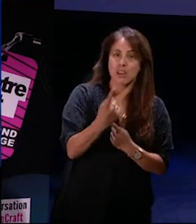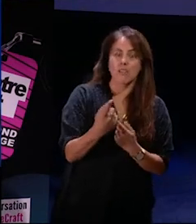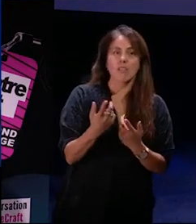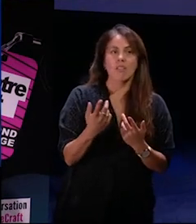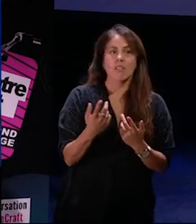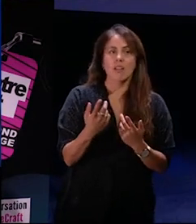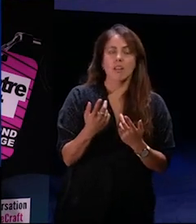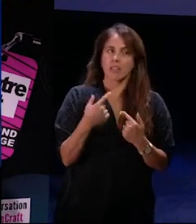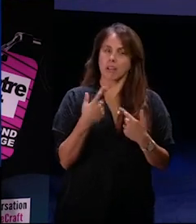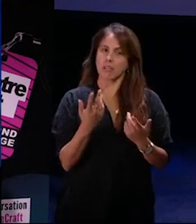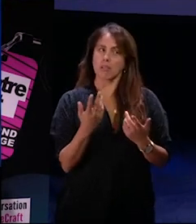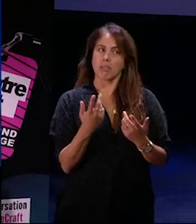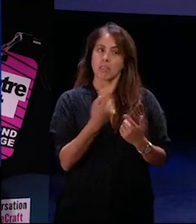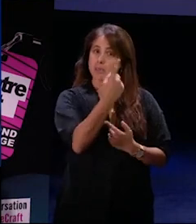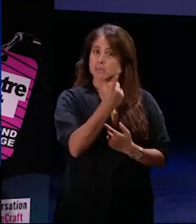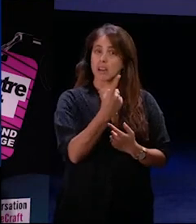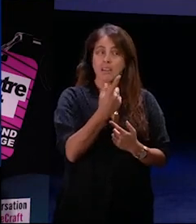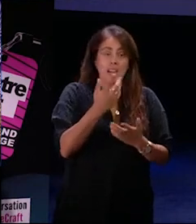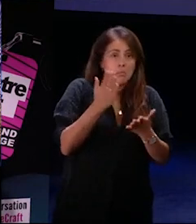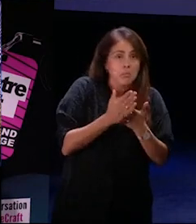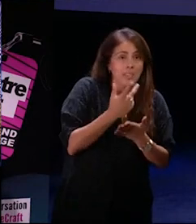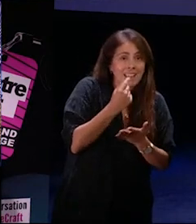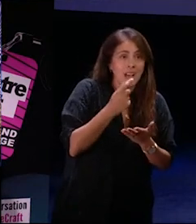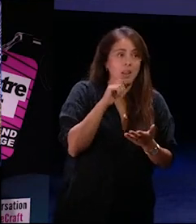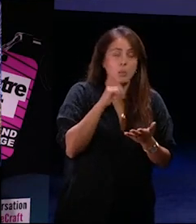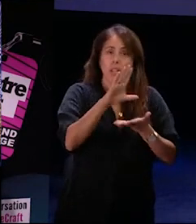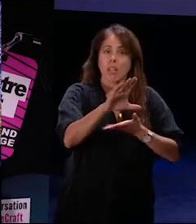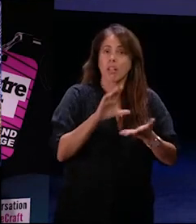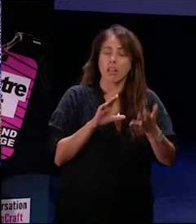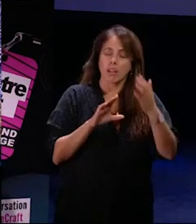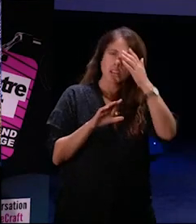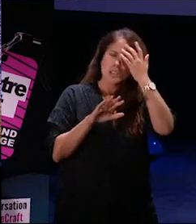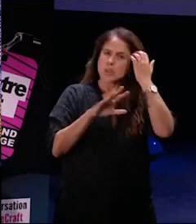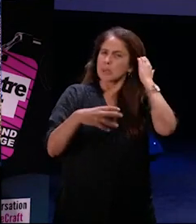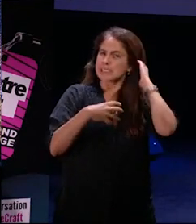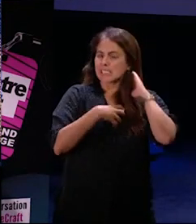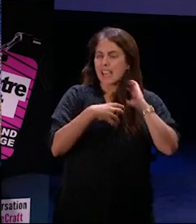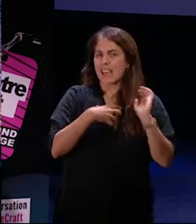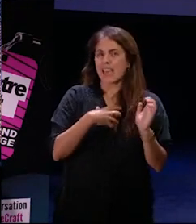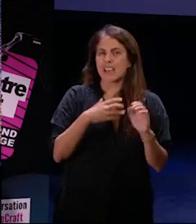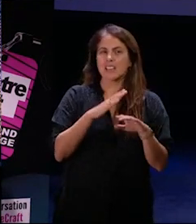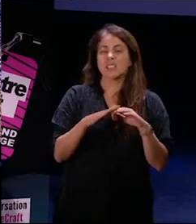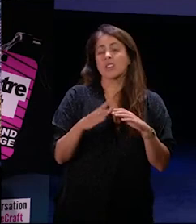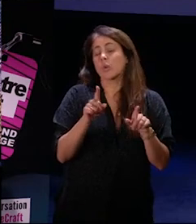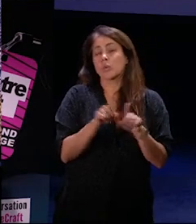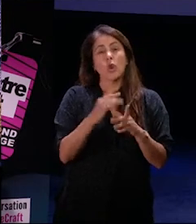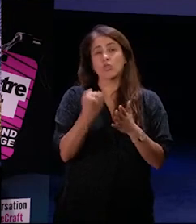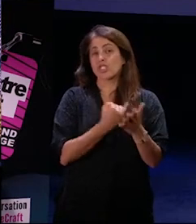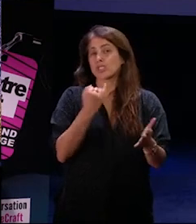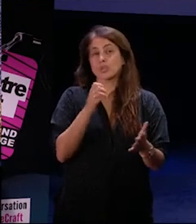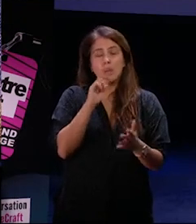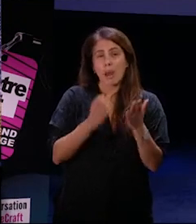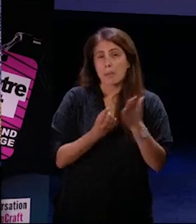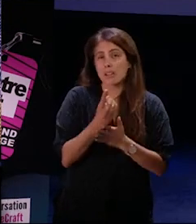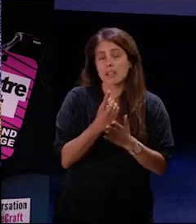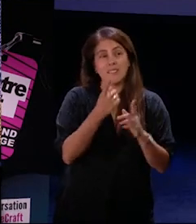that generally if they can, they will. So I would say don't be scared about asking, and don't be scared about rejection either, because if people